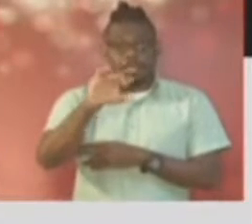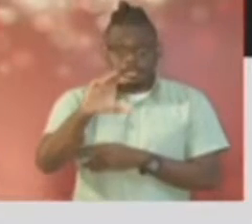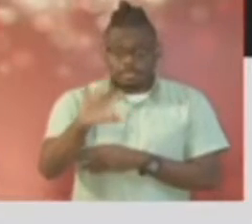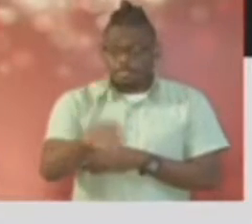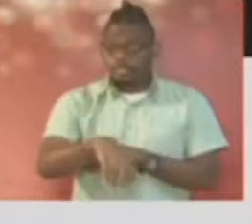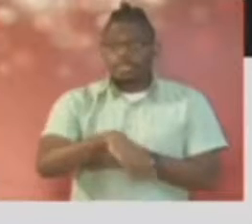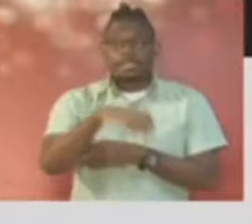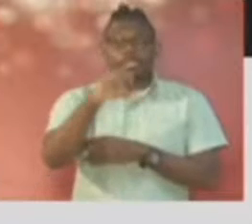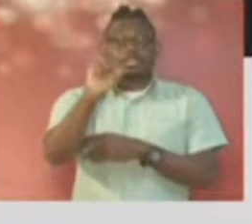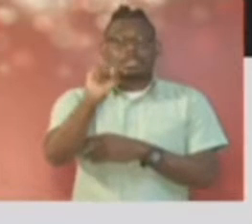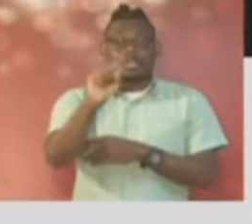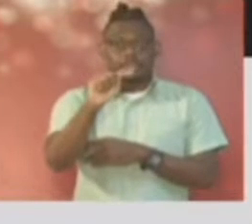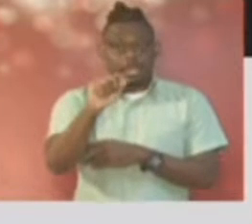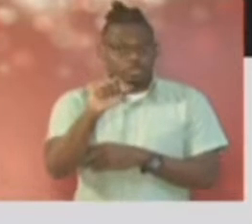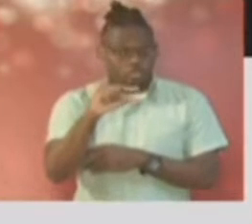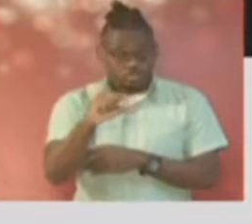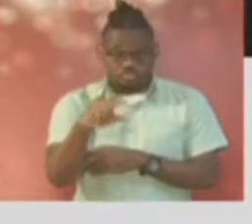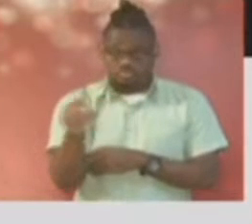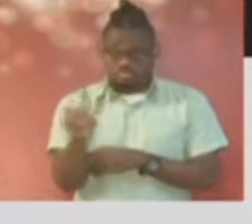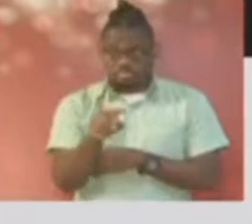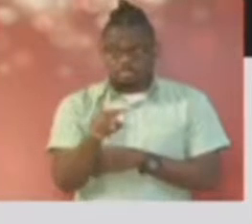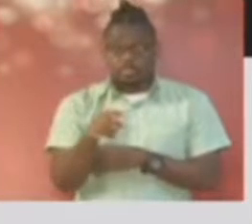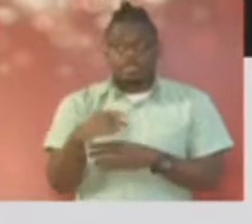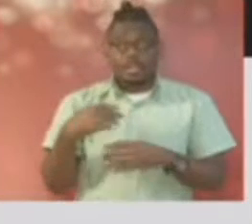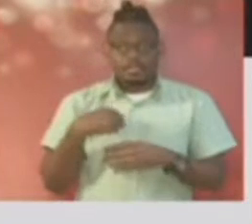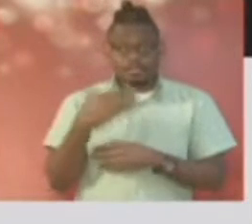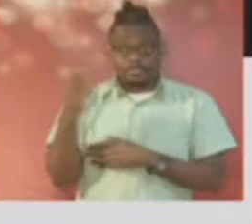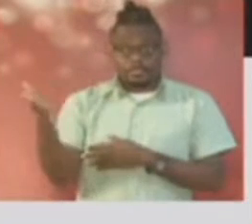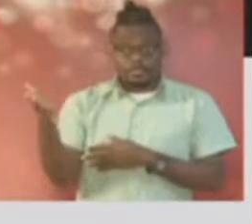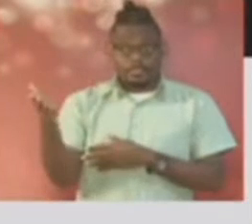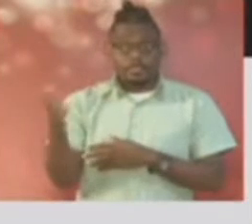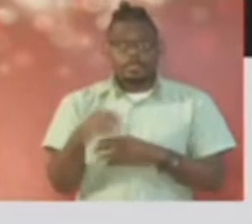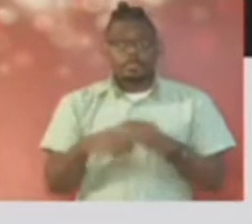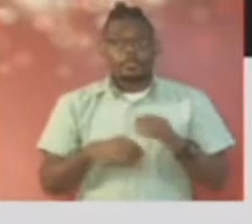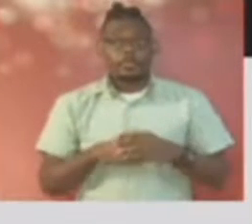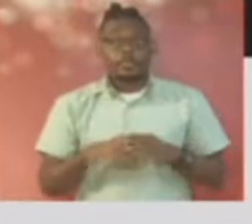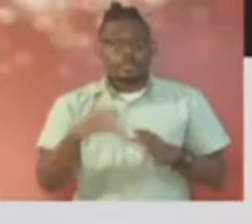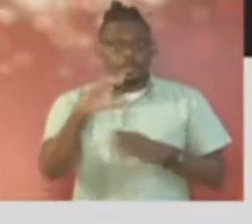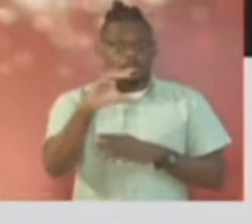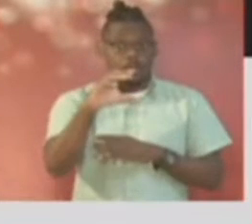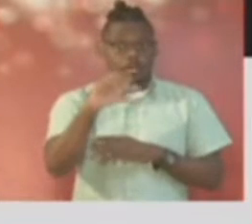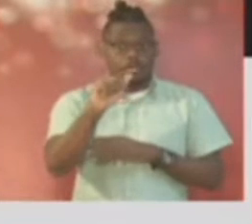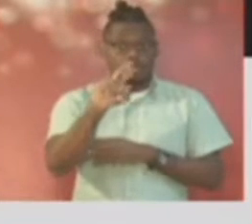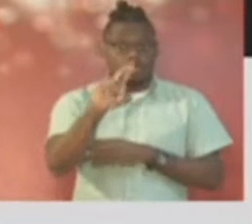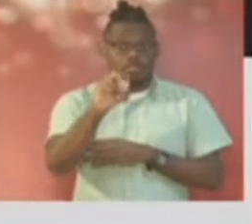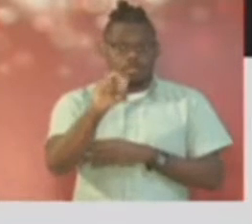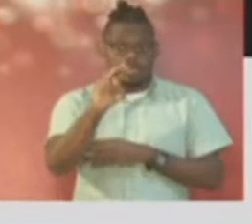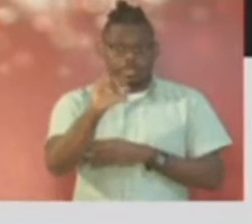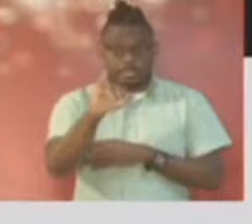As we move on, we'll see these counties. Here's County Caroni, and we move on to County Victoria.